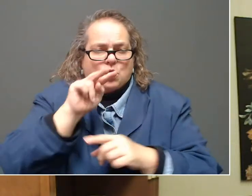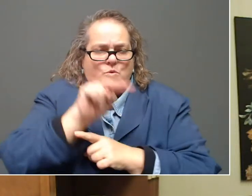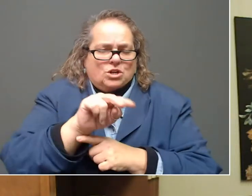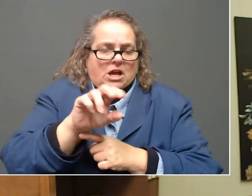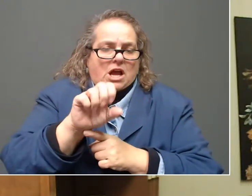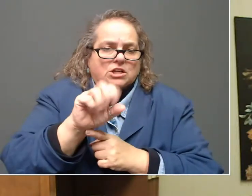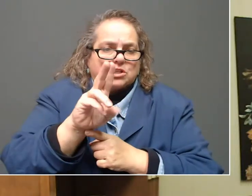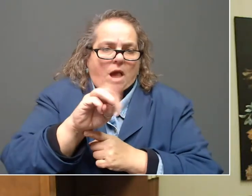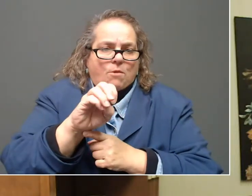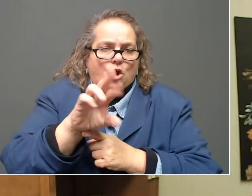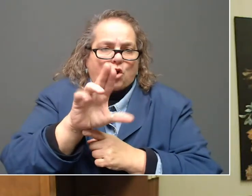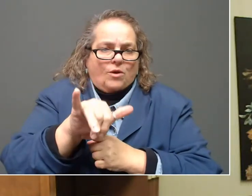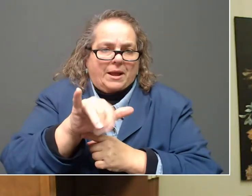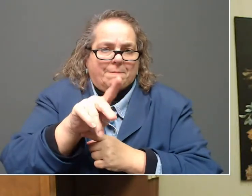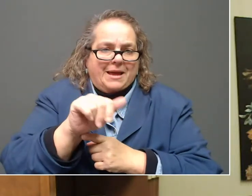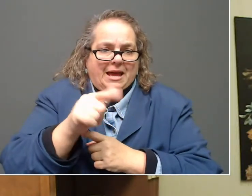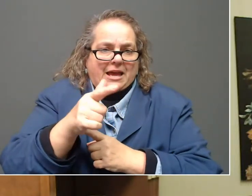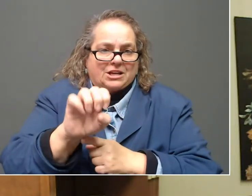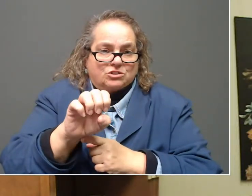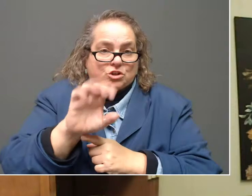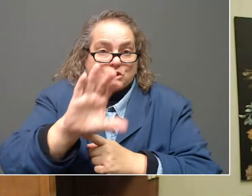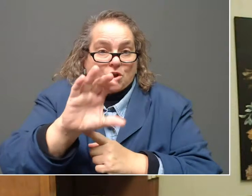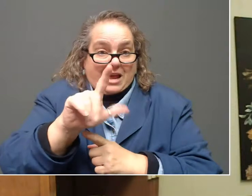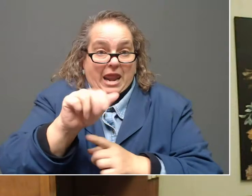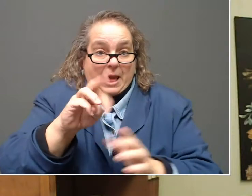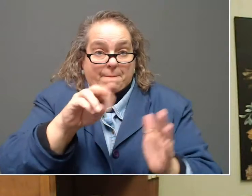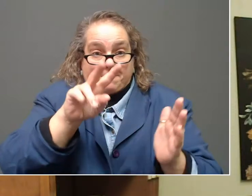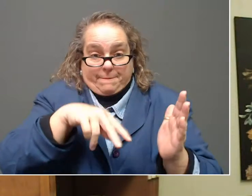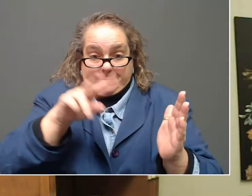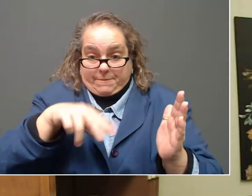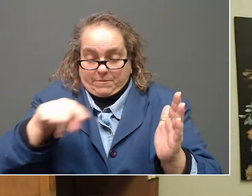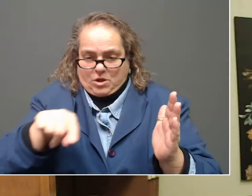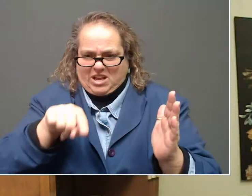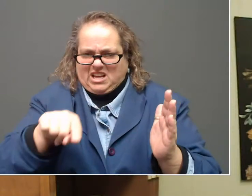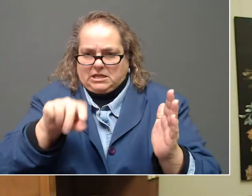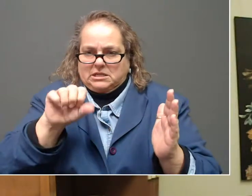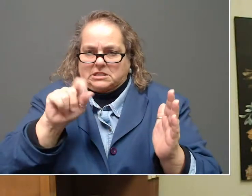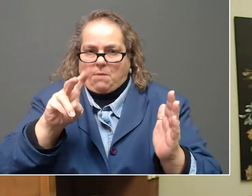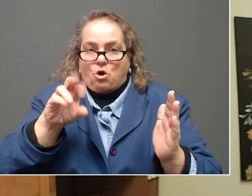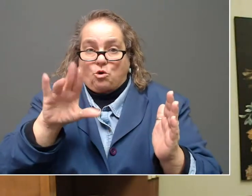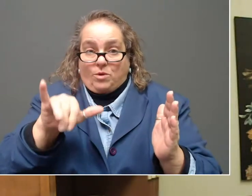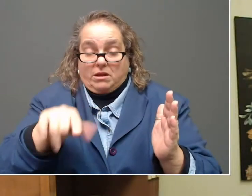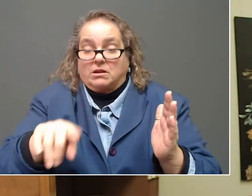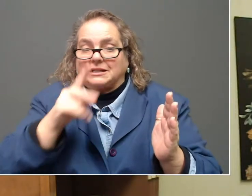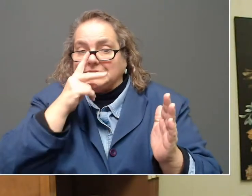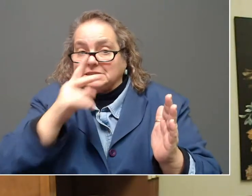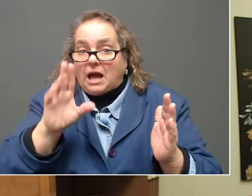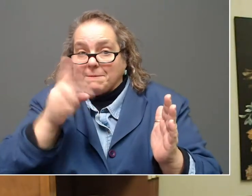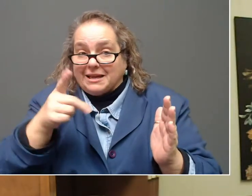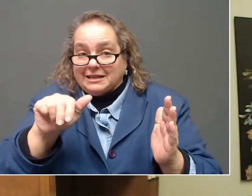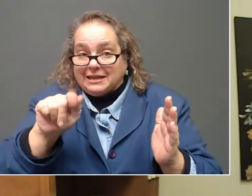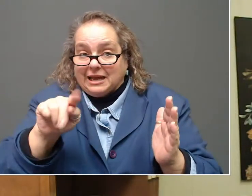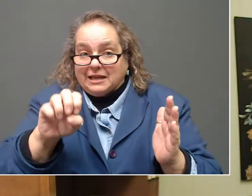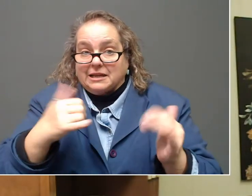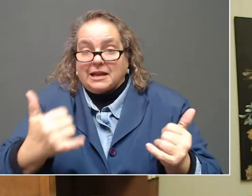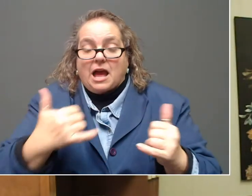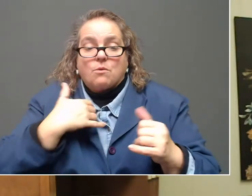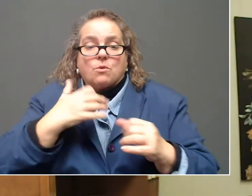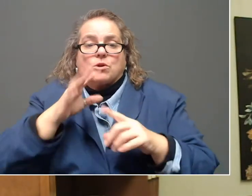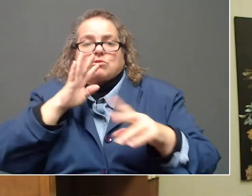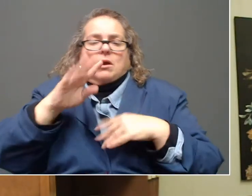make sure that does not interrupt anyone's benefits and that all accounts were corrected. Now, with regards to the